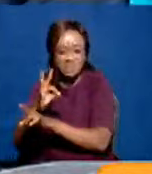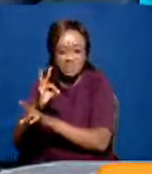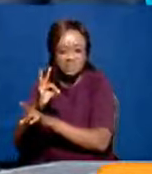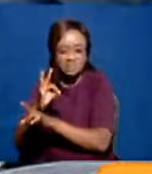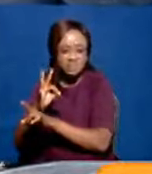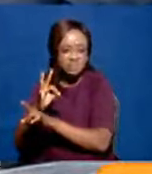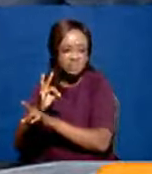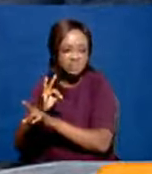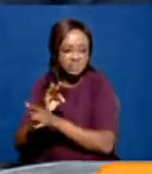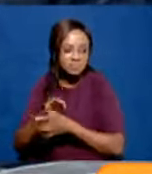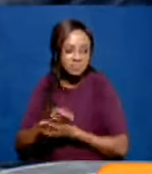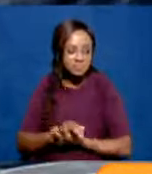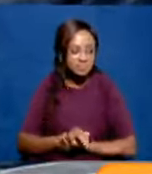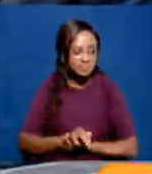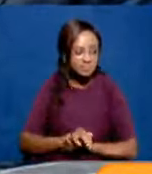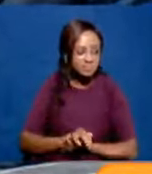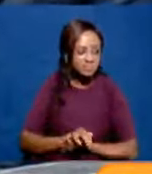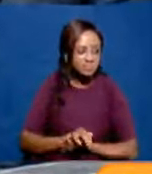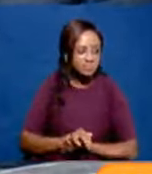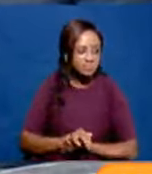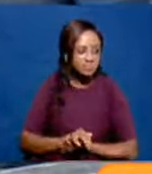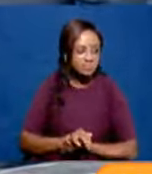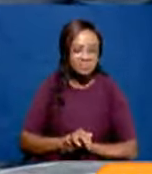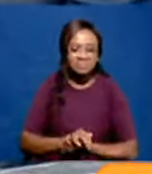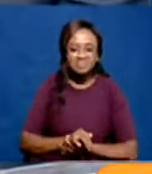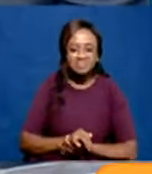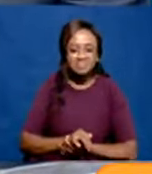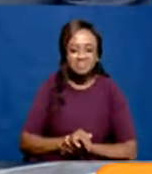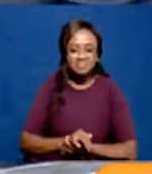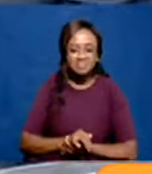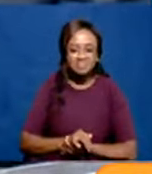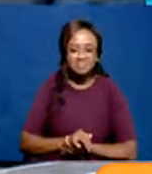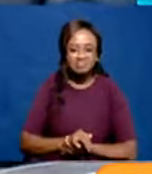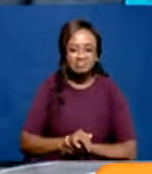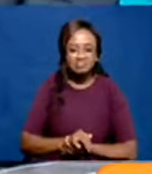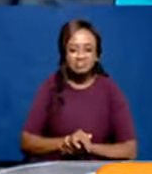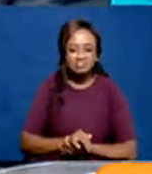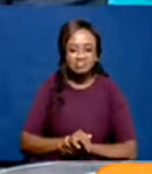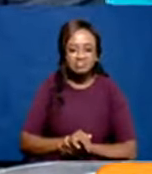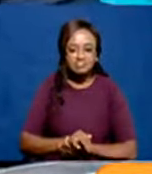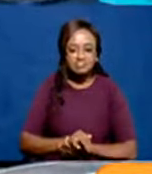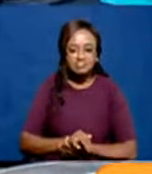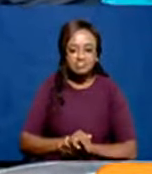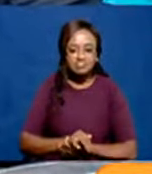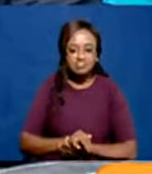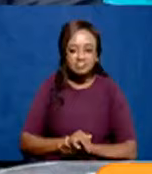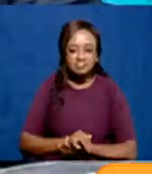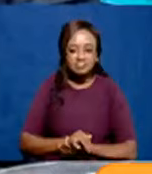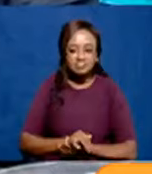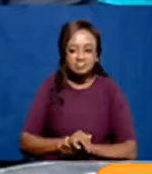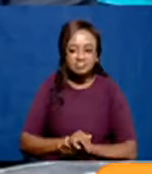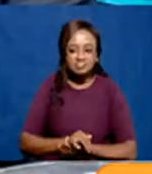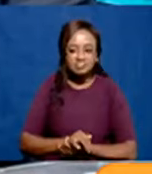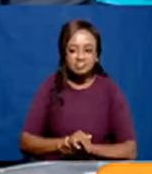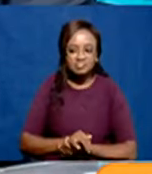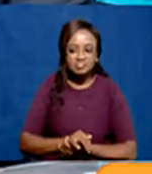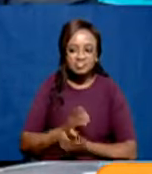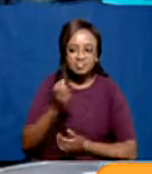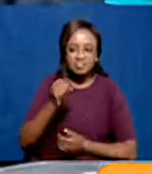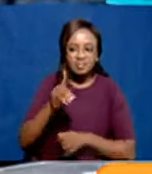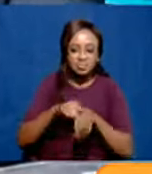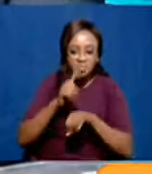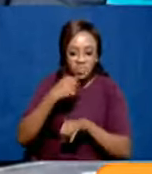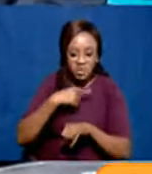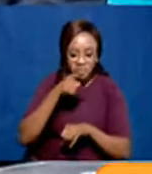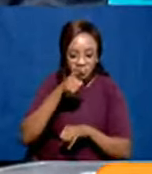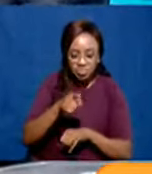paid. Let him finish. Doc. Yeah. So when you go into the social health insurance fund,